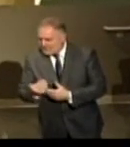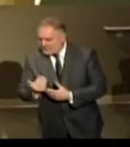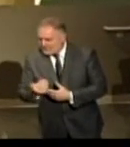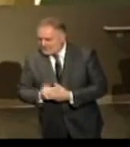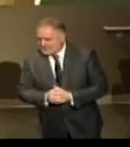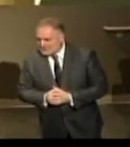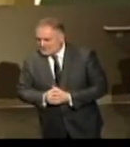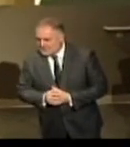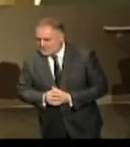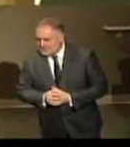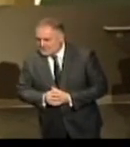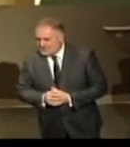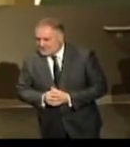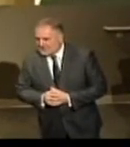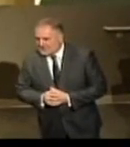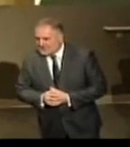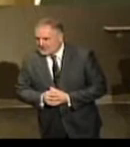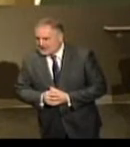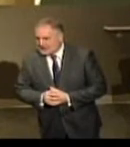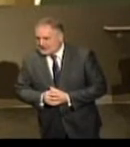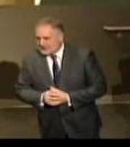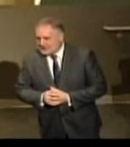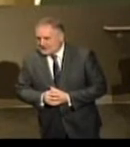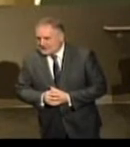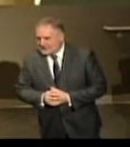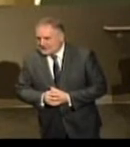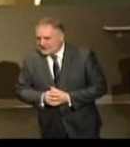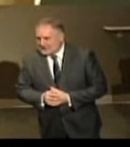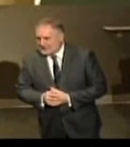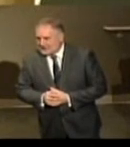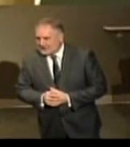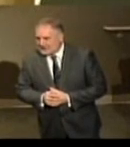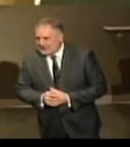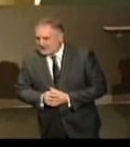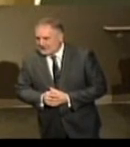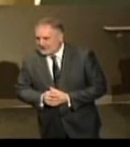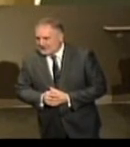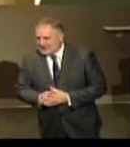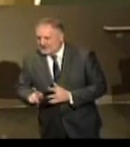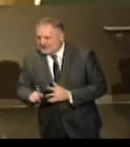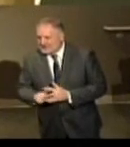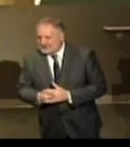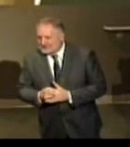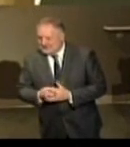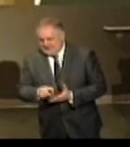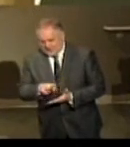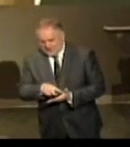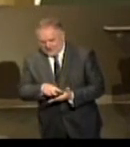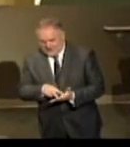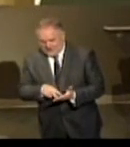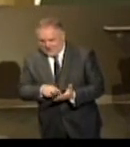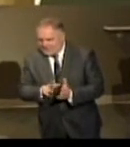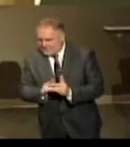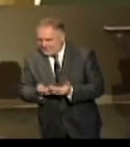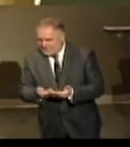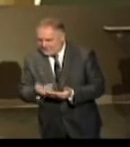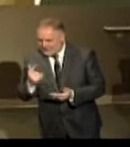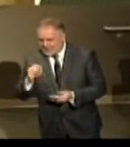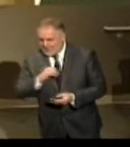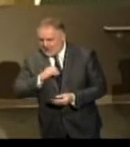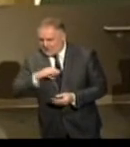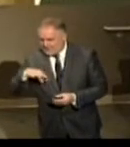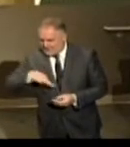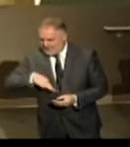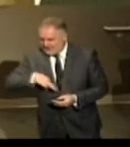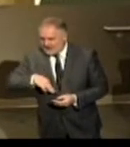I do several 20 minutes of reading just for my own self, myself. Then I start reading the Bible and read several chapters a day for my benefit.